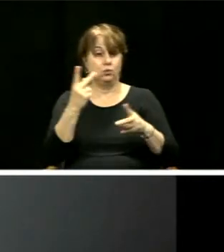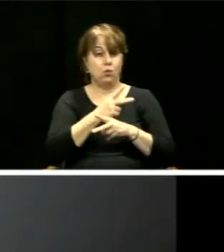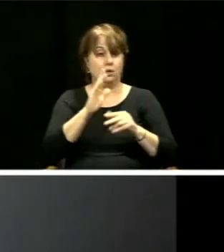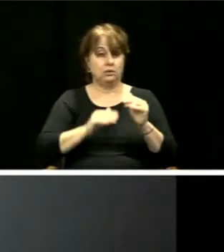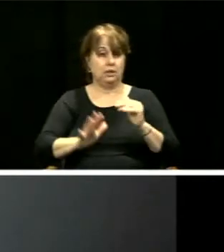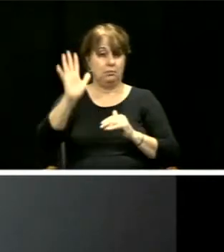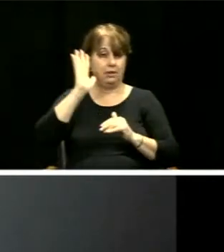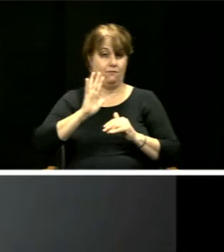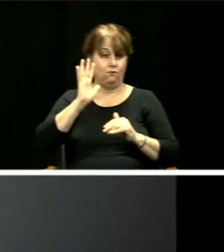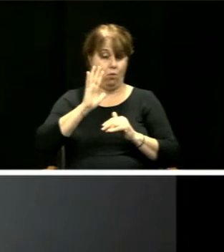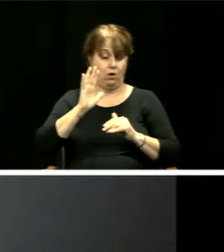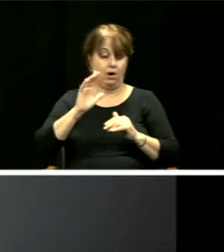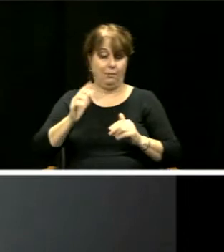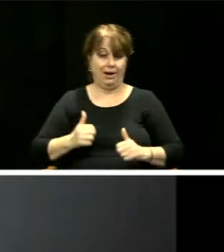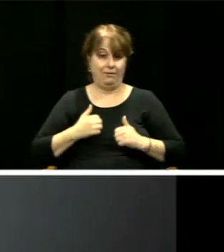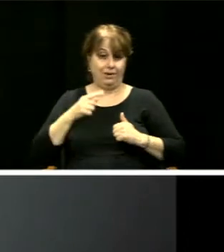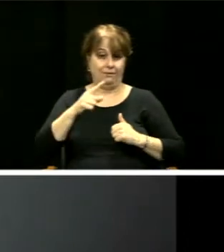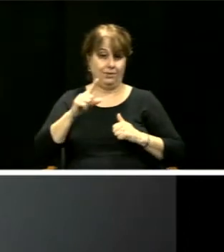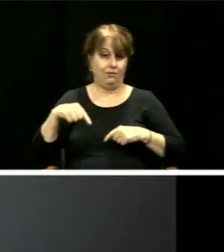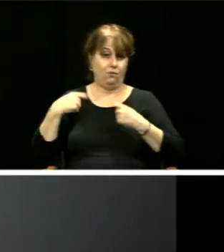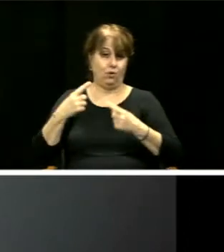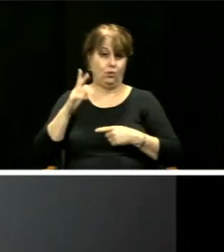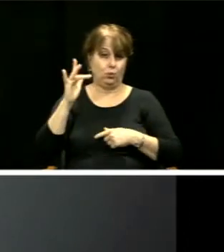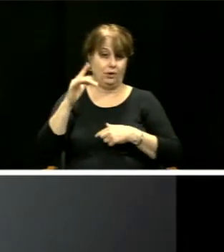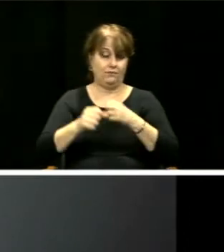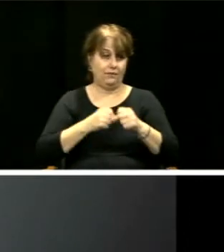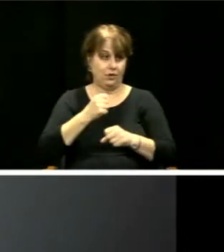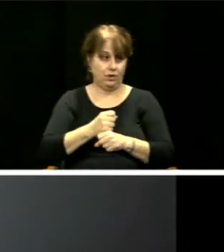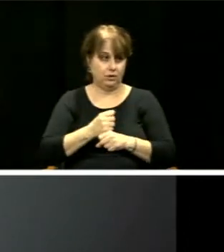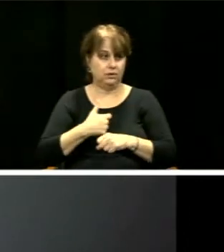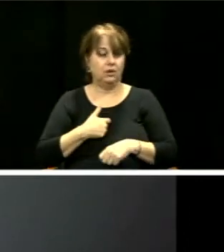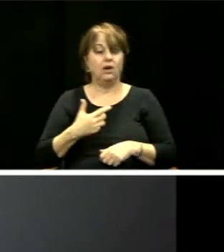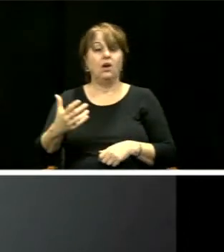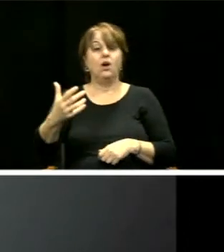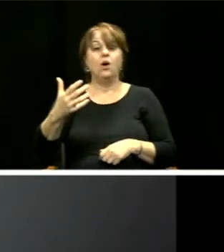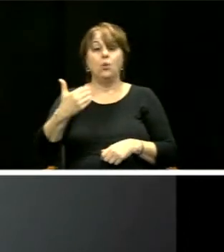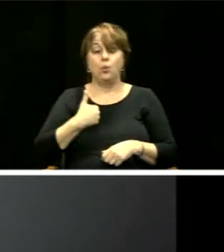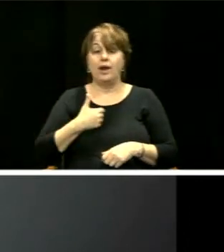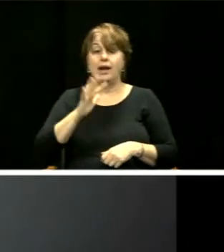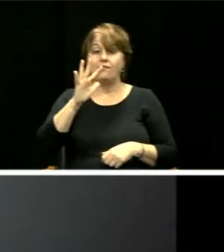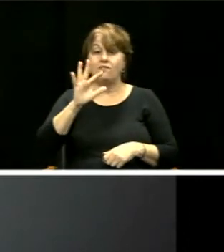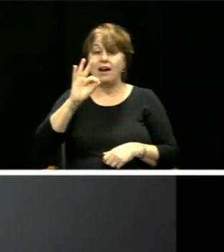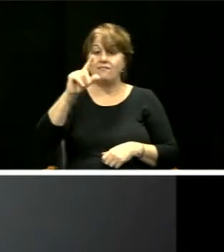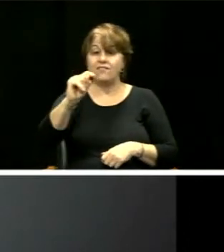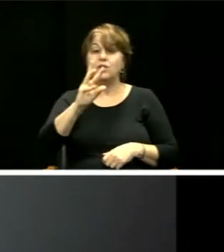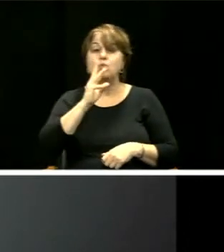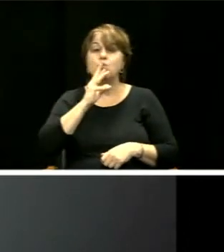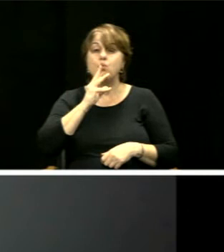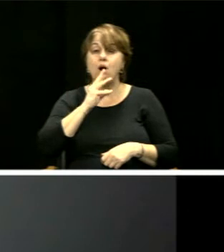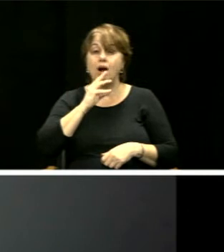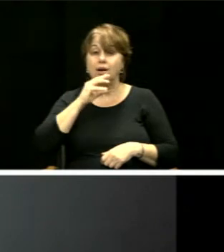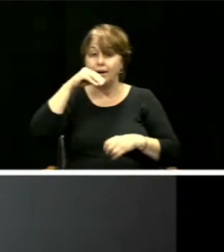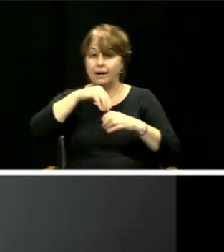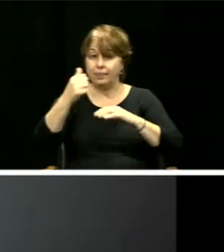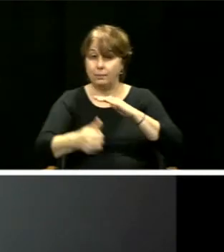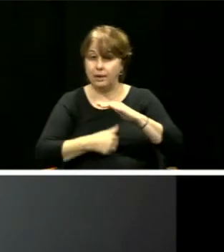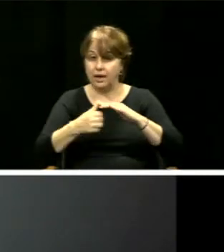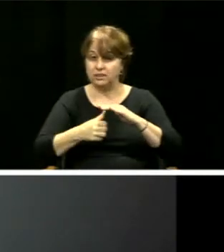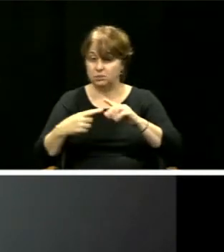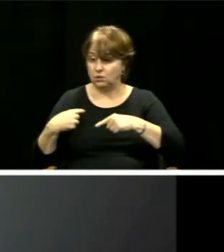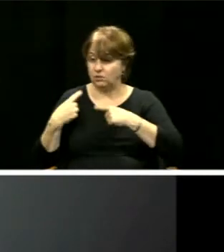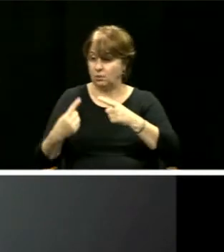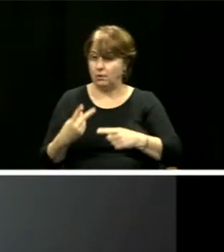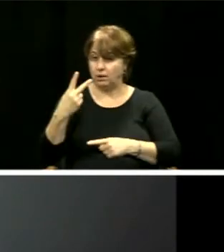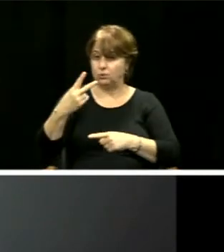here 25 years. We received 5 feet of water in our basement over the last 2 storms because it blew a hole through the